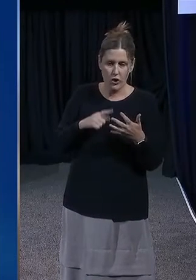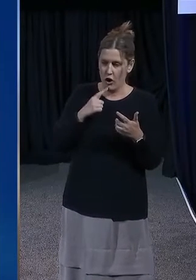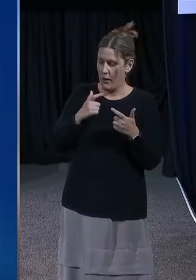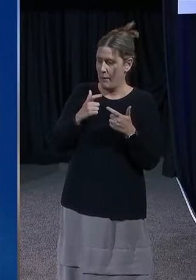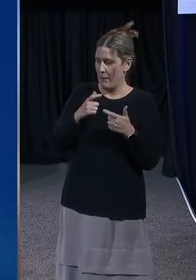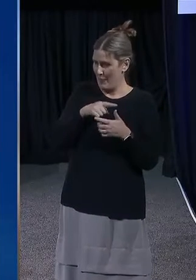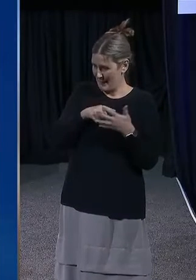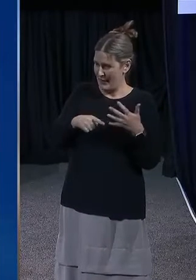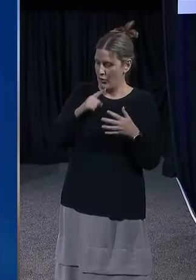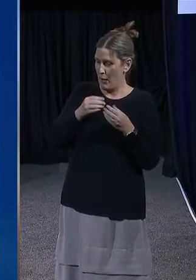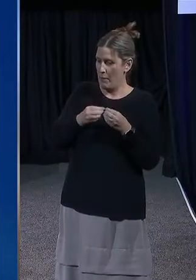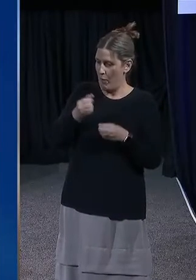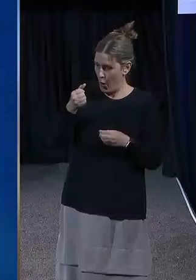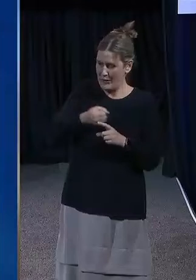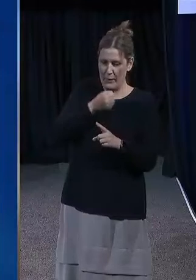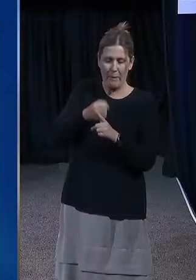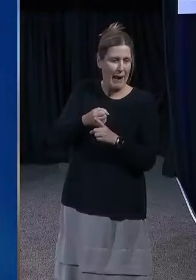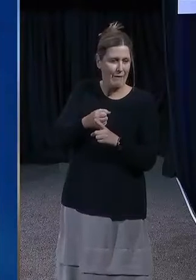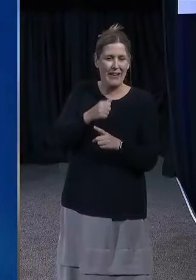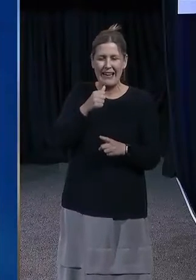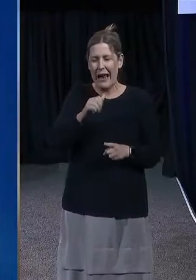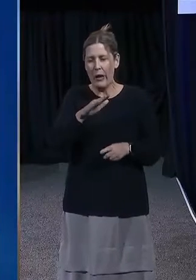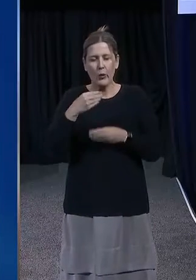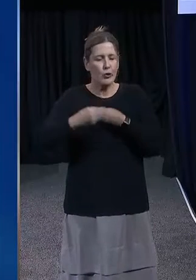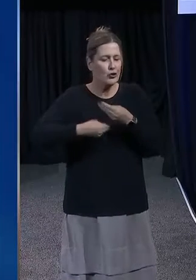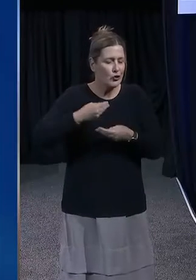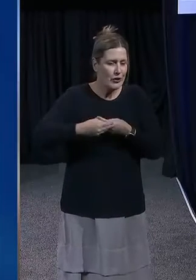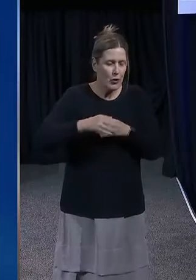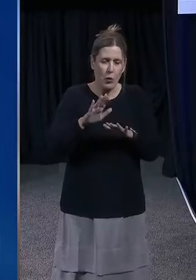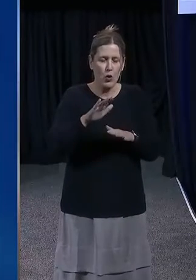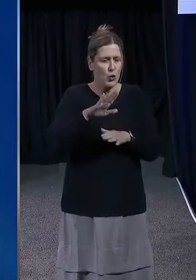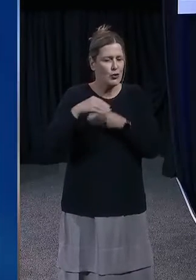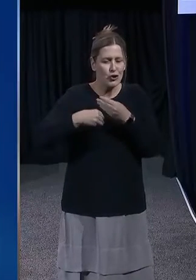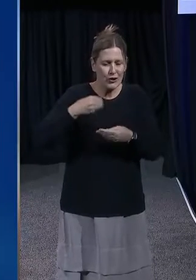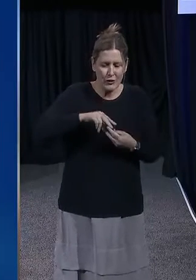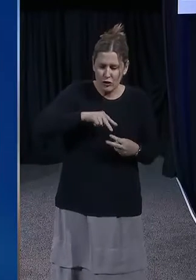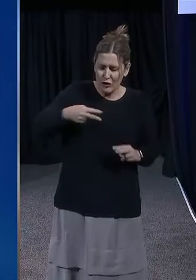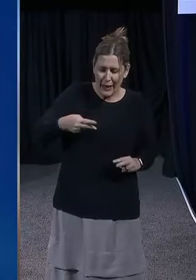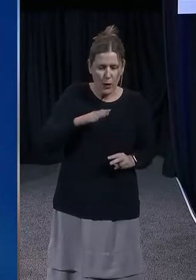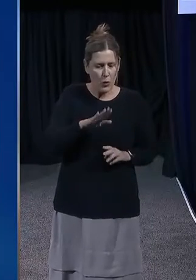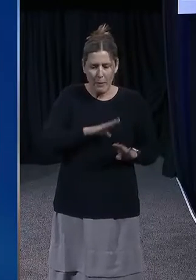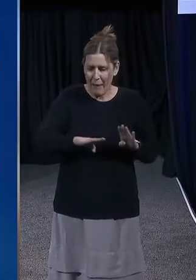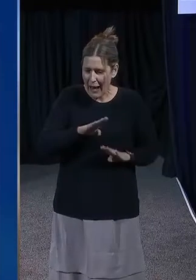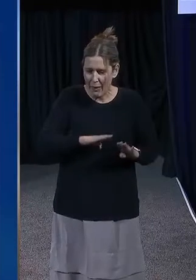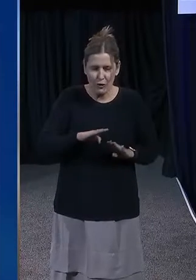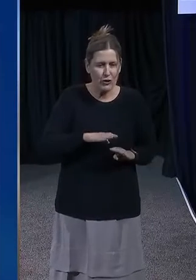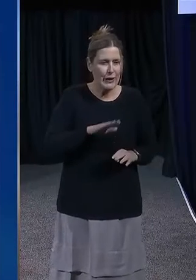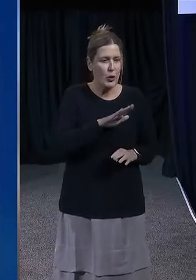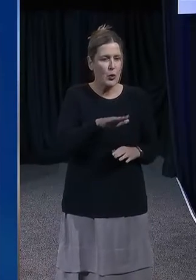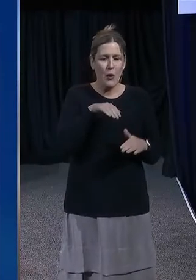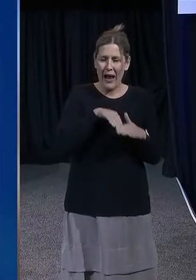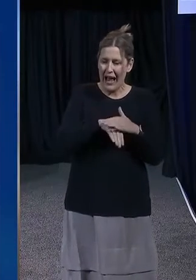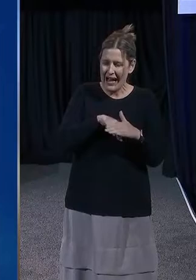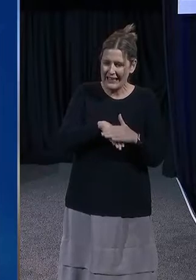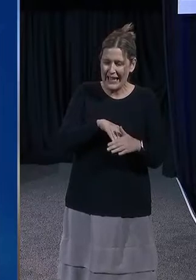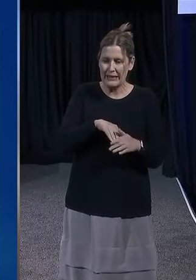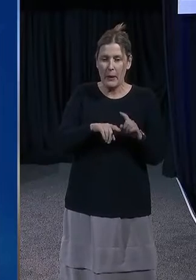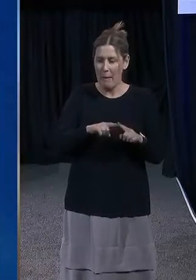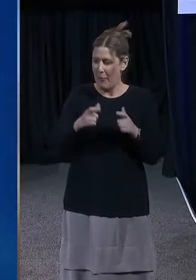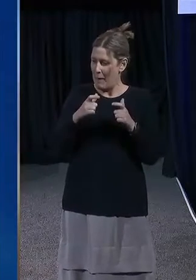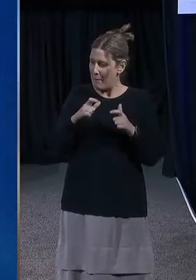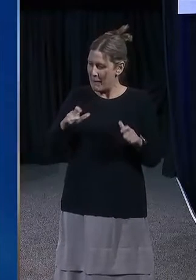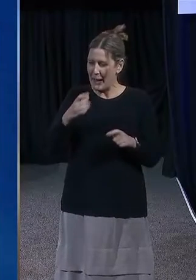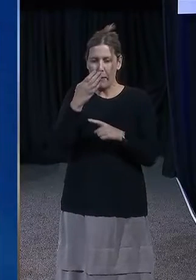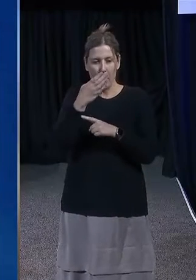health outcome. Not your genealogy, not your genes, not your biology, not your clinical access, but that large